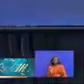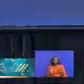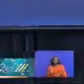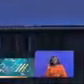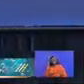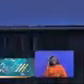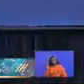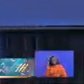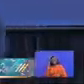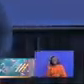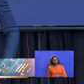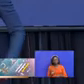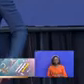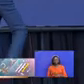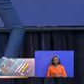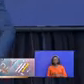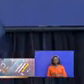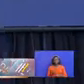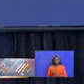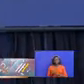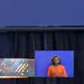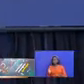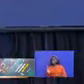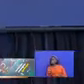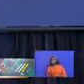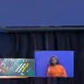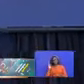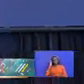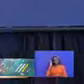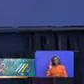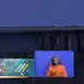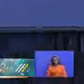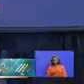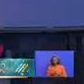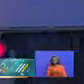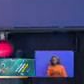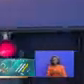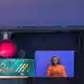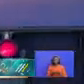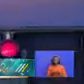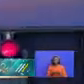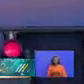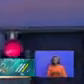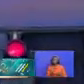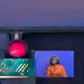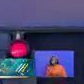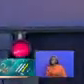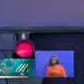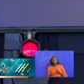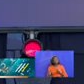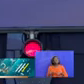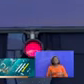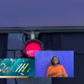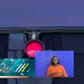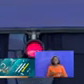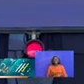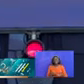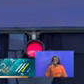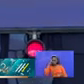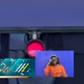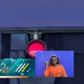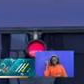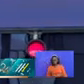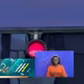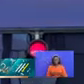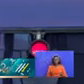knowledge we know the Bible I I know on hand we are struggling because corruption is still on the increase but the